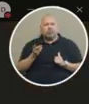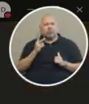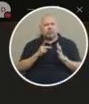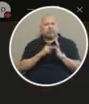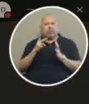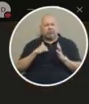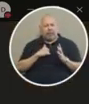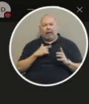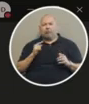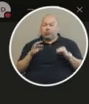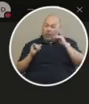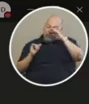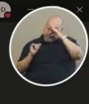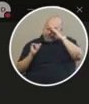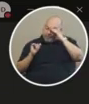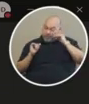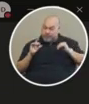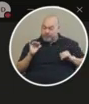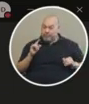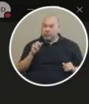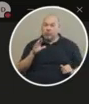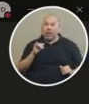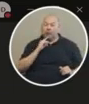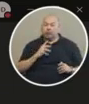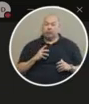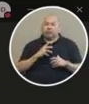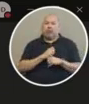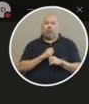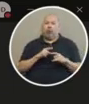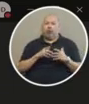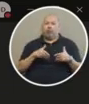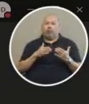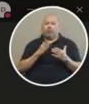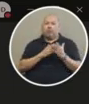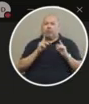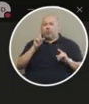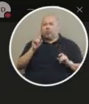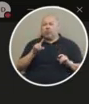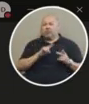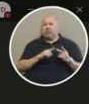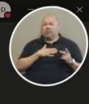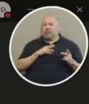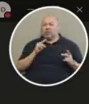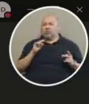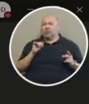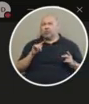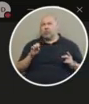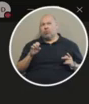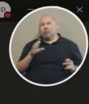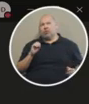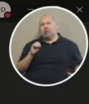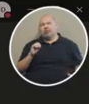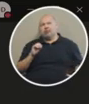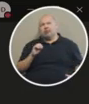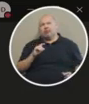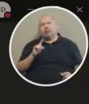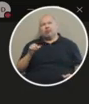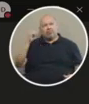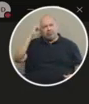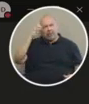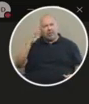So I'll try to summarize and bring up some of the questions from my notes from